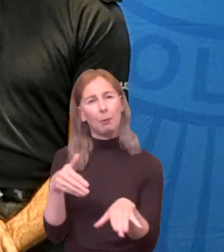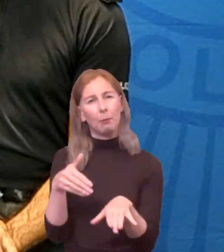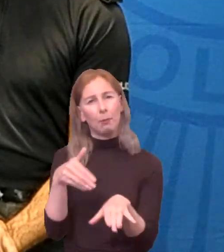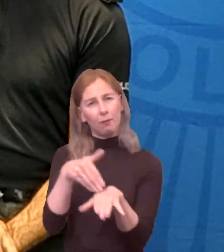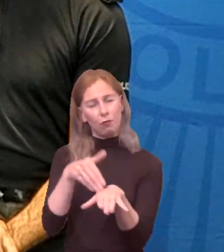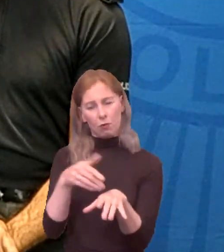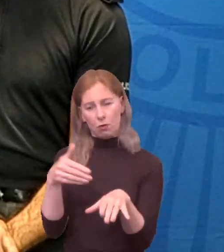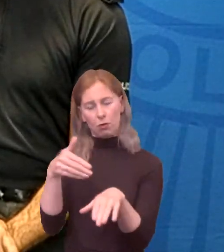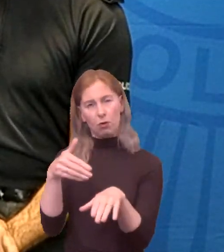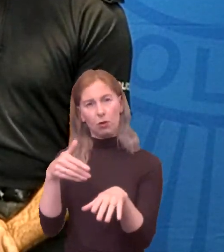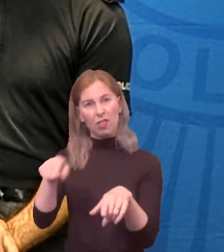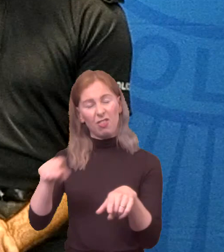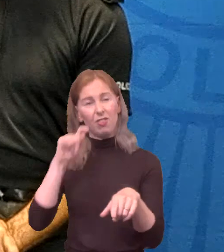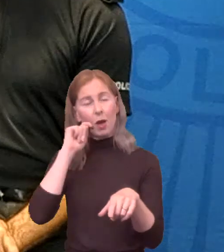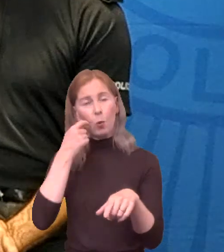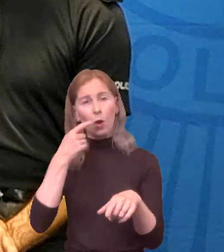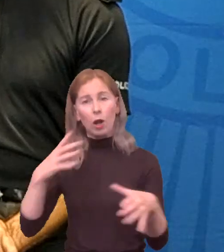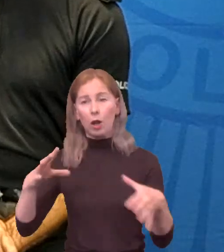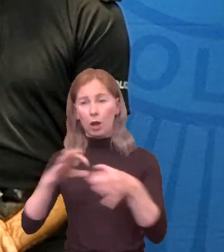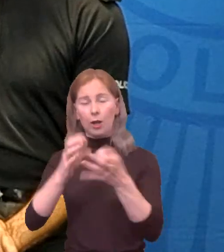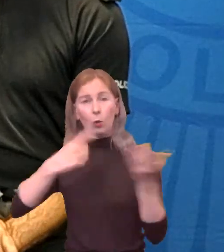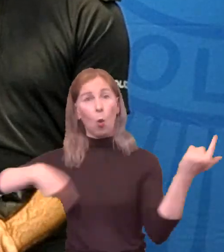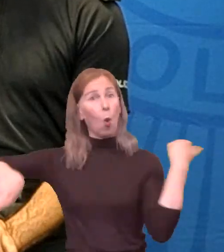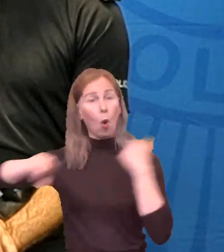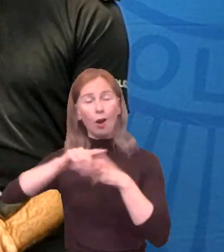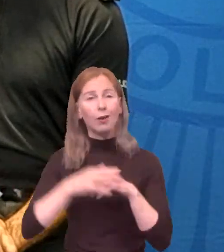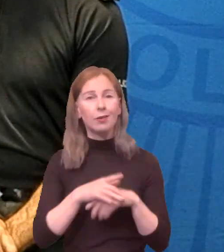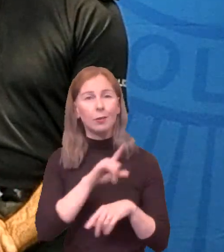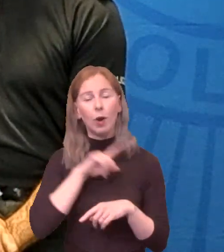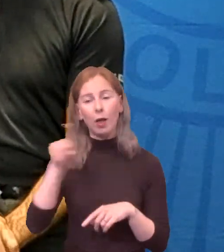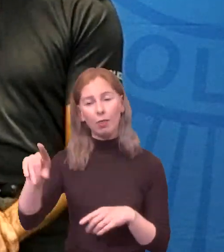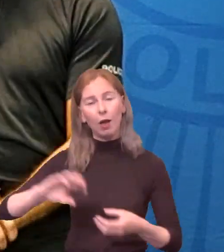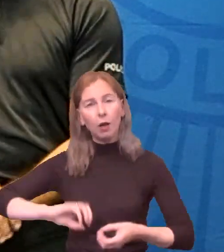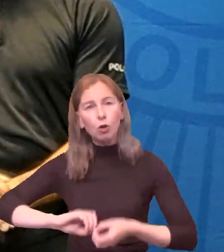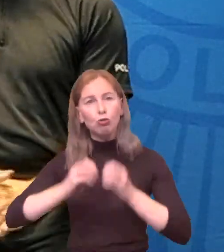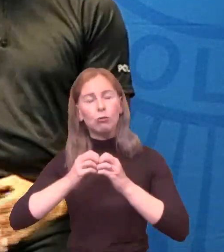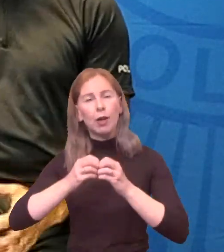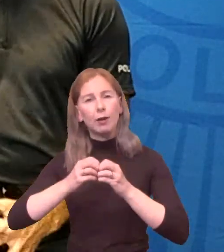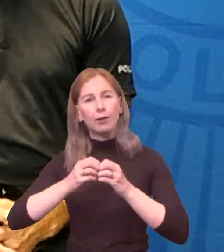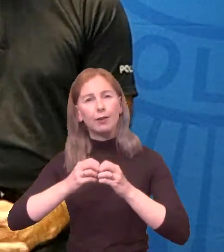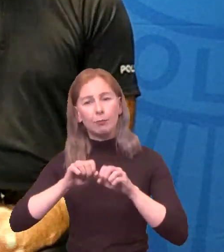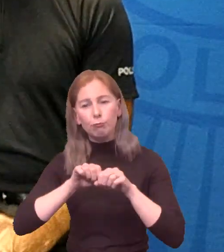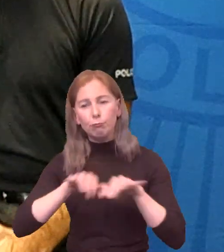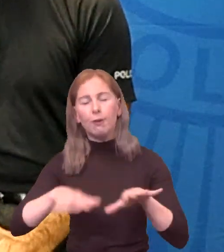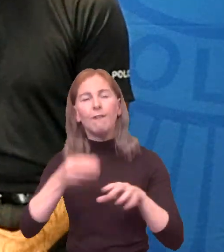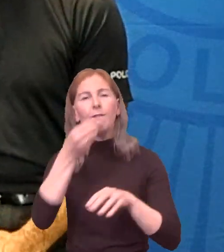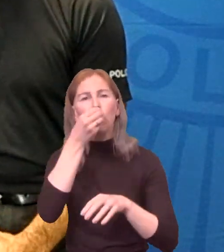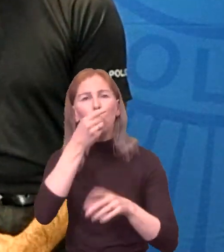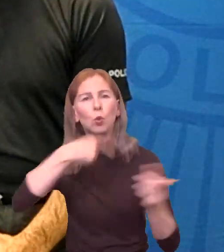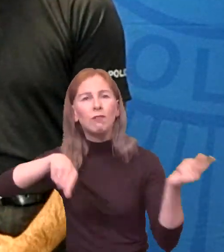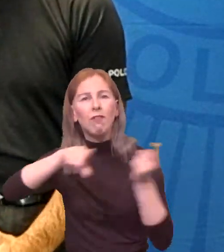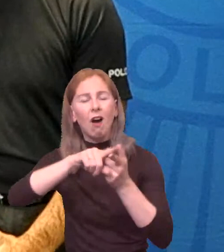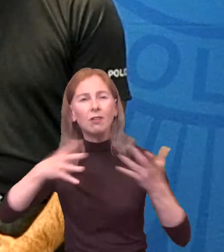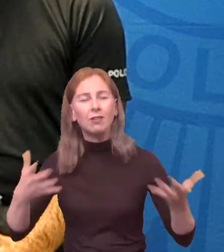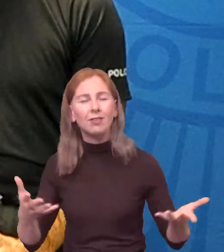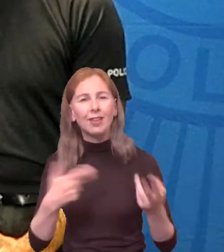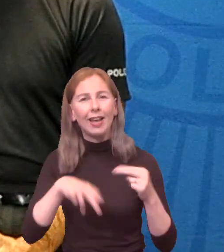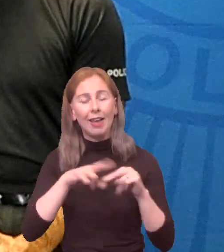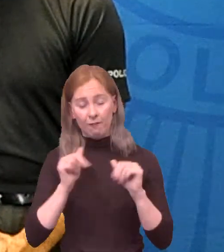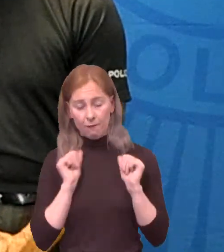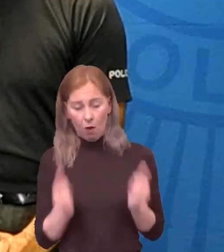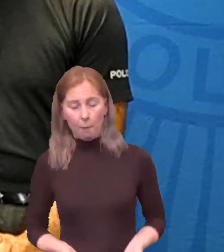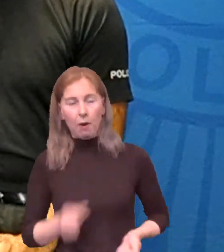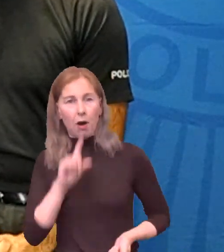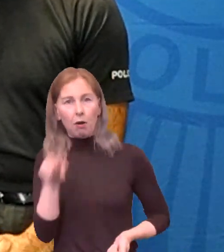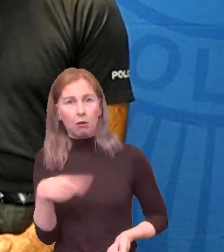because it's all about producing food for the country, and if our farmers can't do that because of some equipment that's